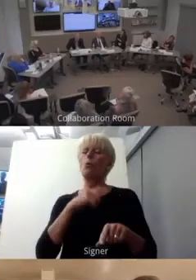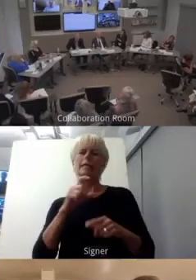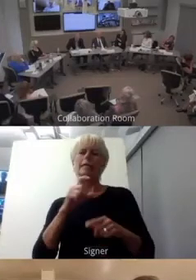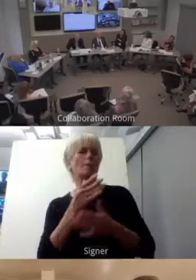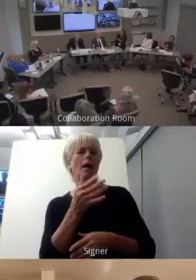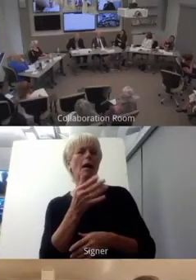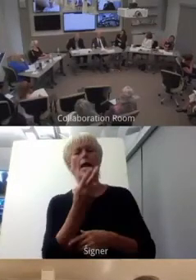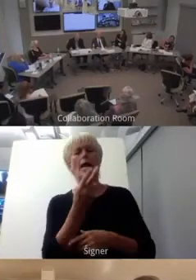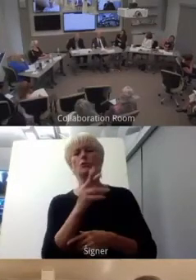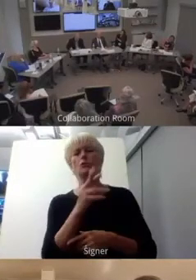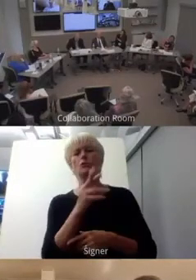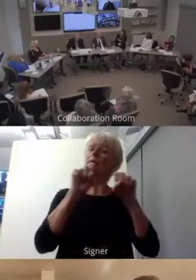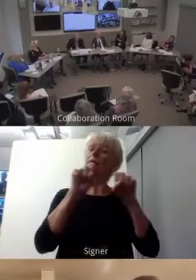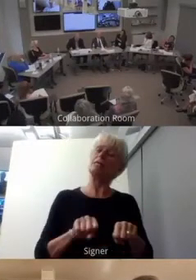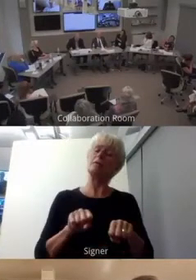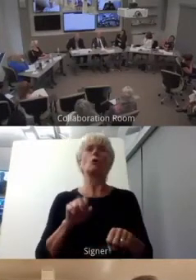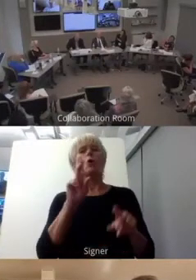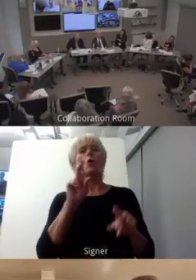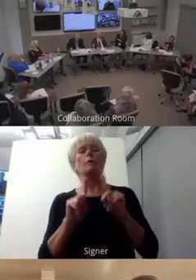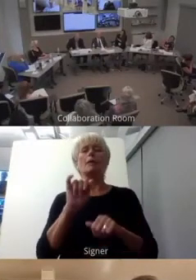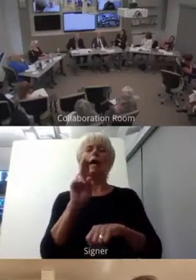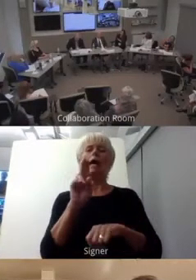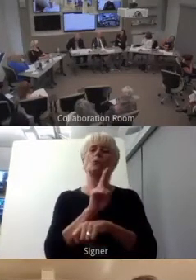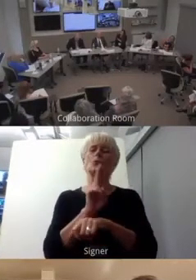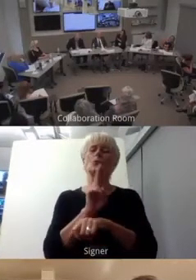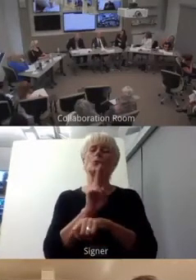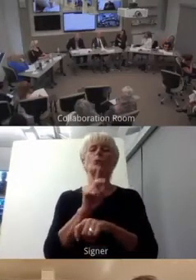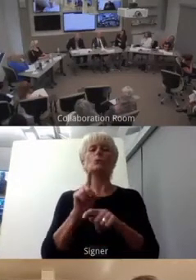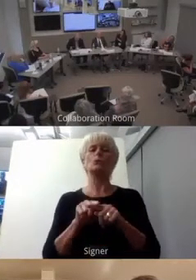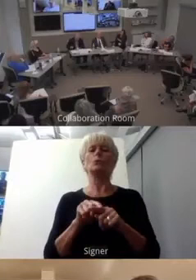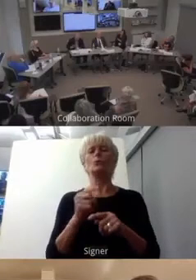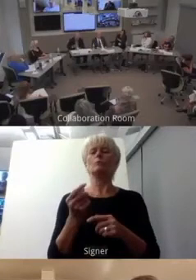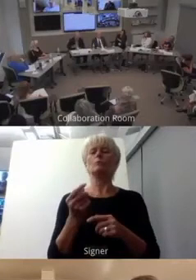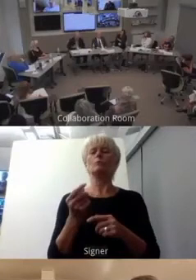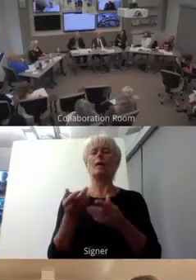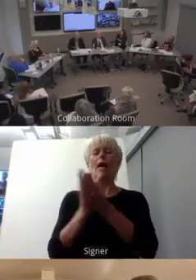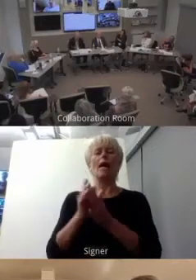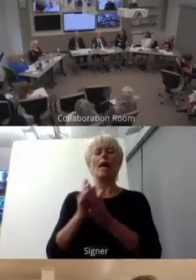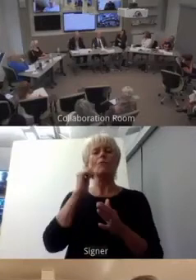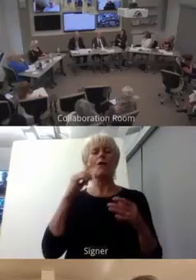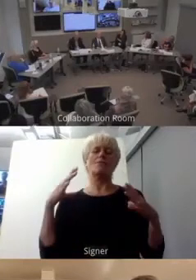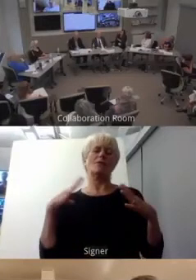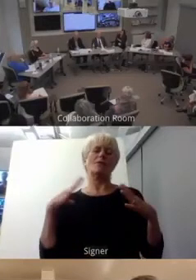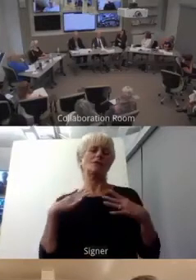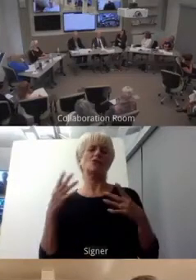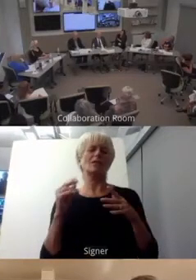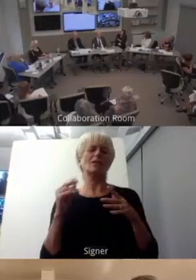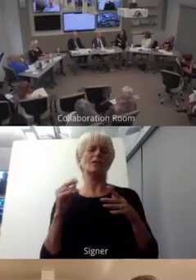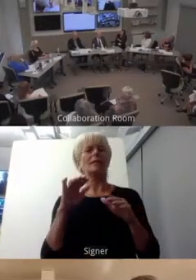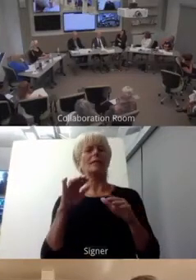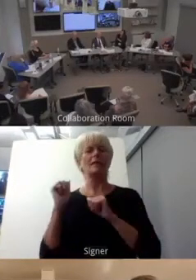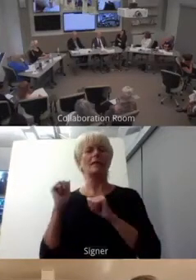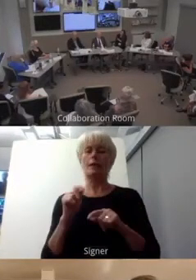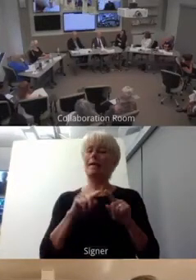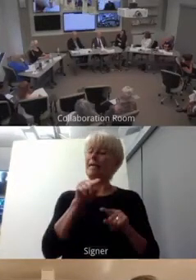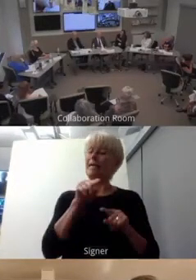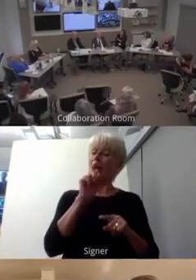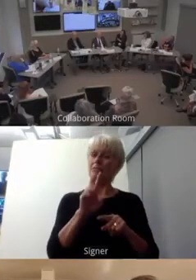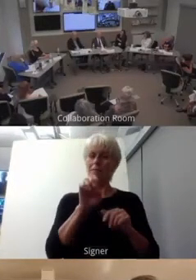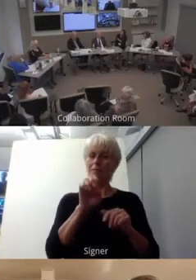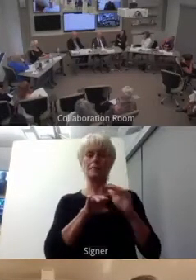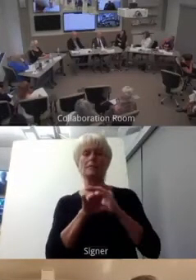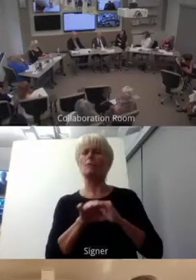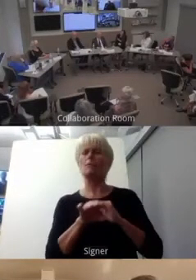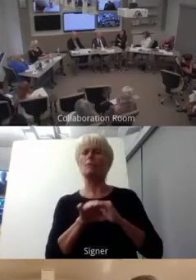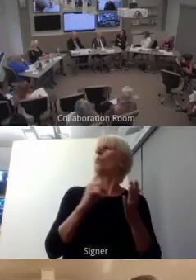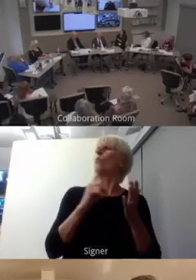their vacation leave. How do we make that system accessible? Is there something on the market that will actually meet our needs? And if it doesn't, how do we make